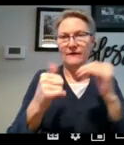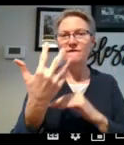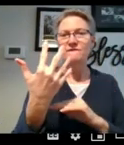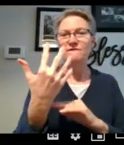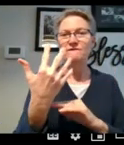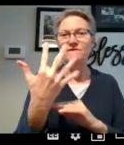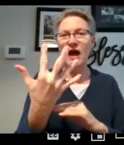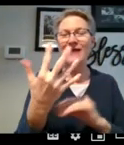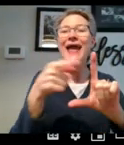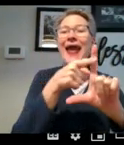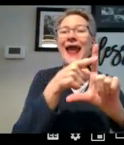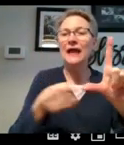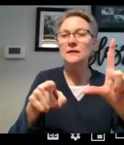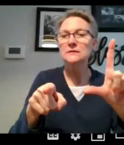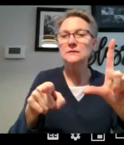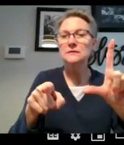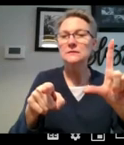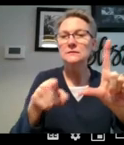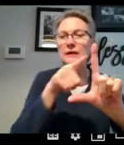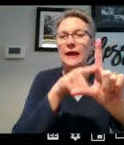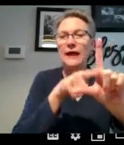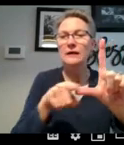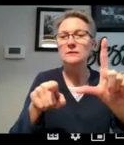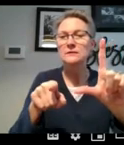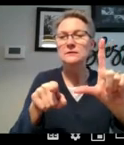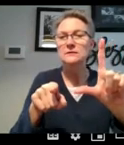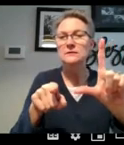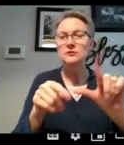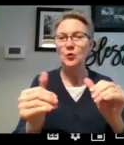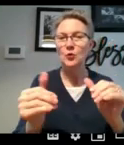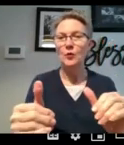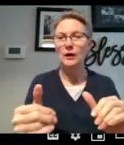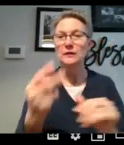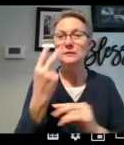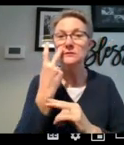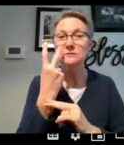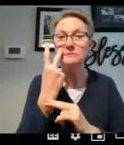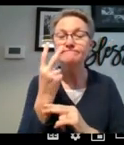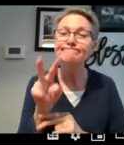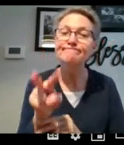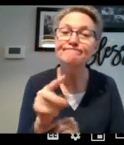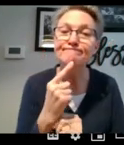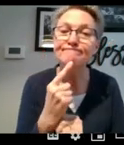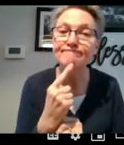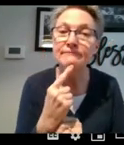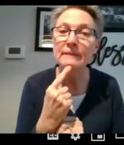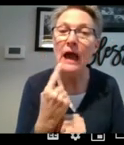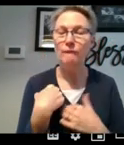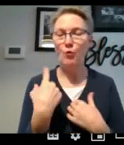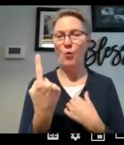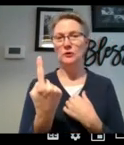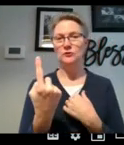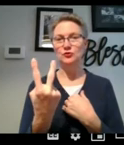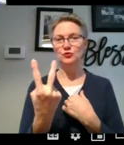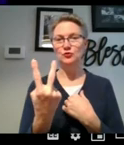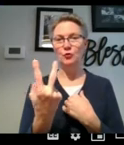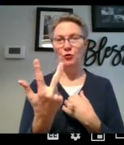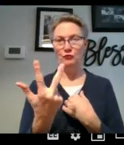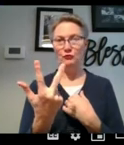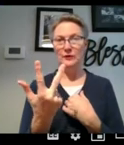but angles, okay? So let's take a look here. I have 1, 2,